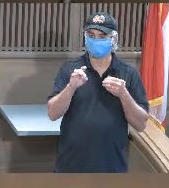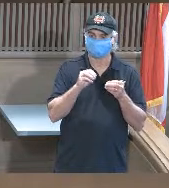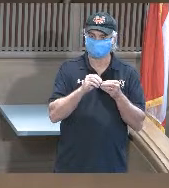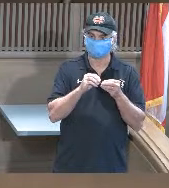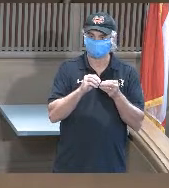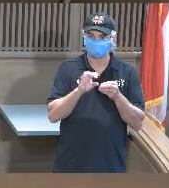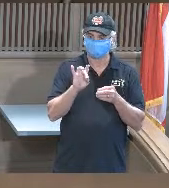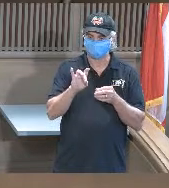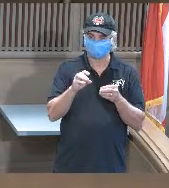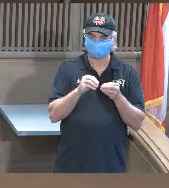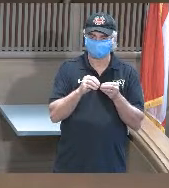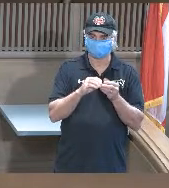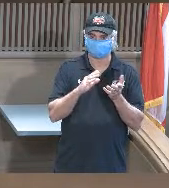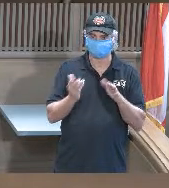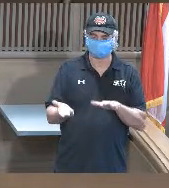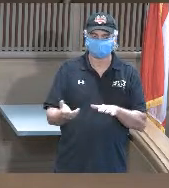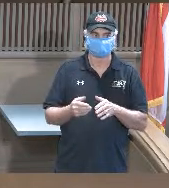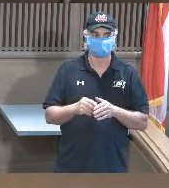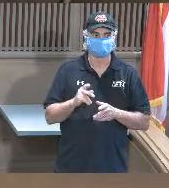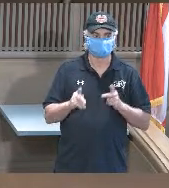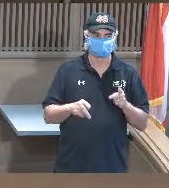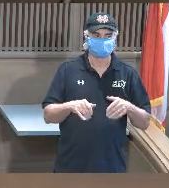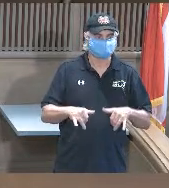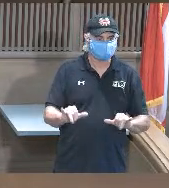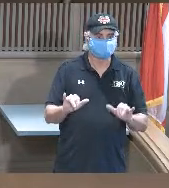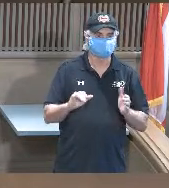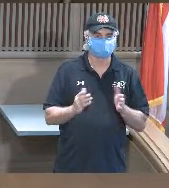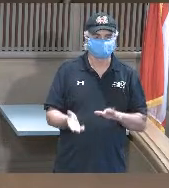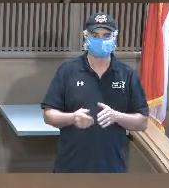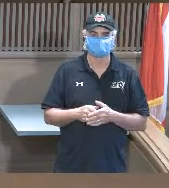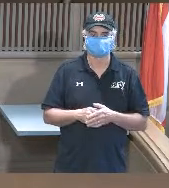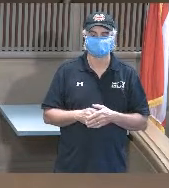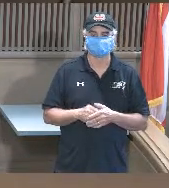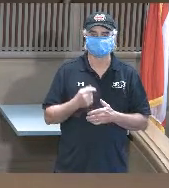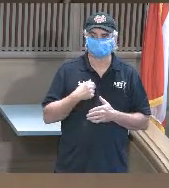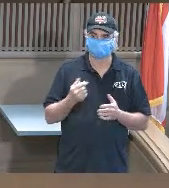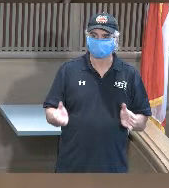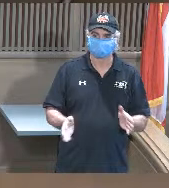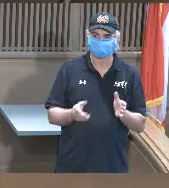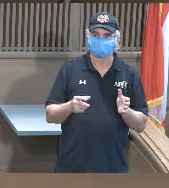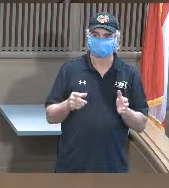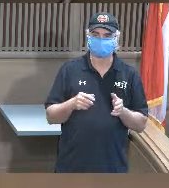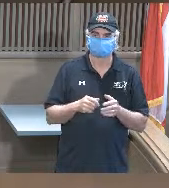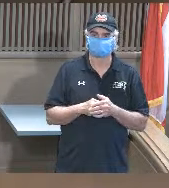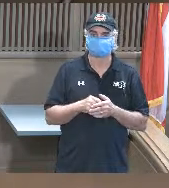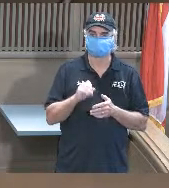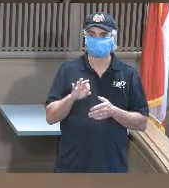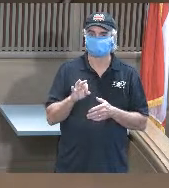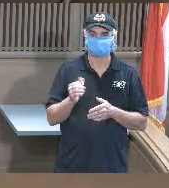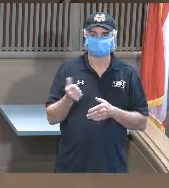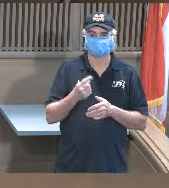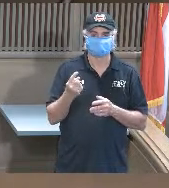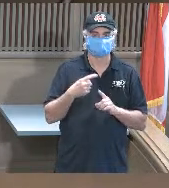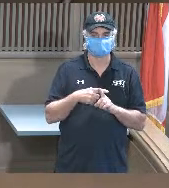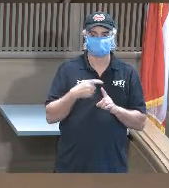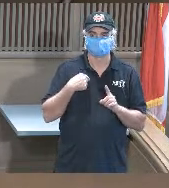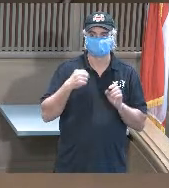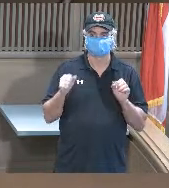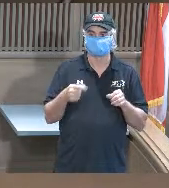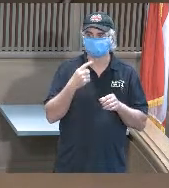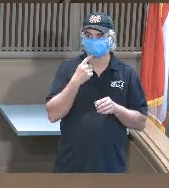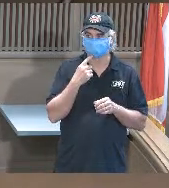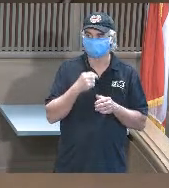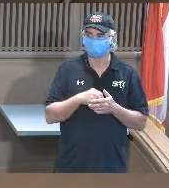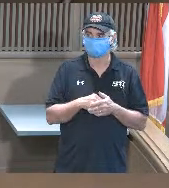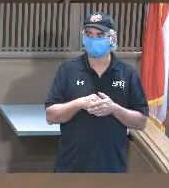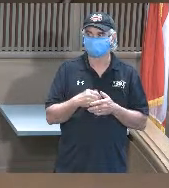down a day. So people are still dying. So I want to encourage you, if there's anything positive that I can say.